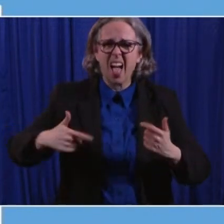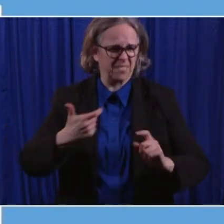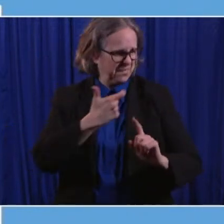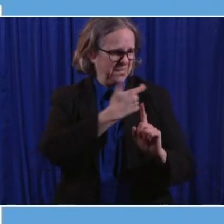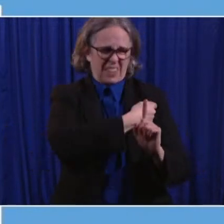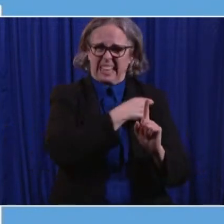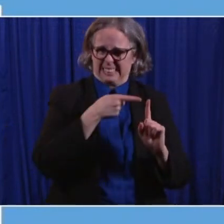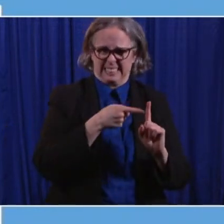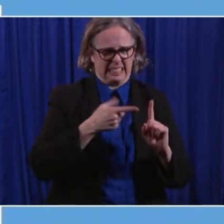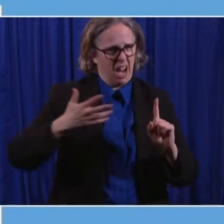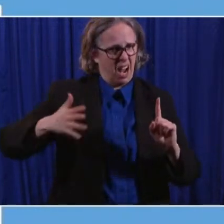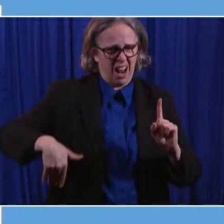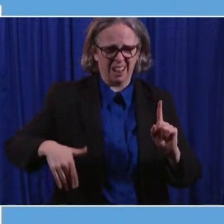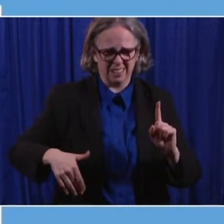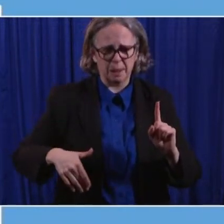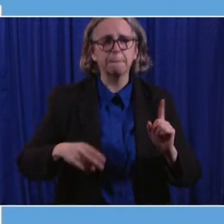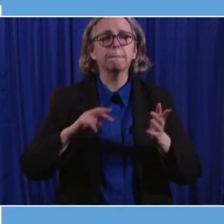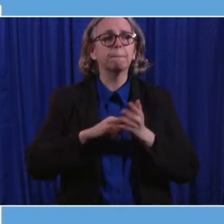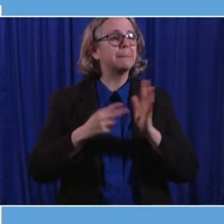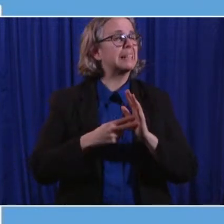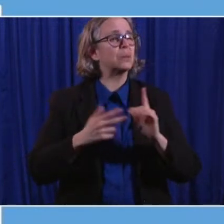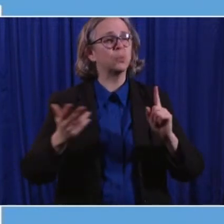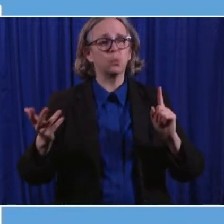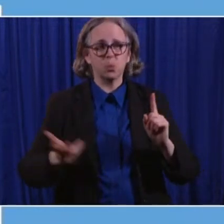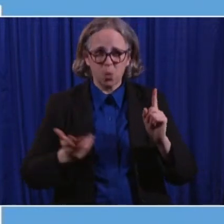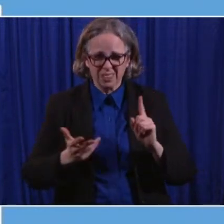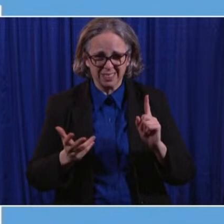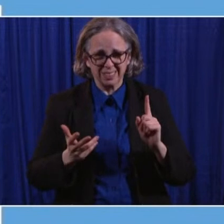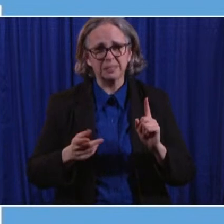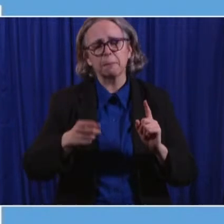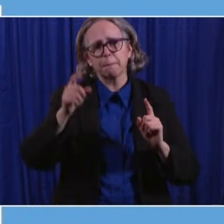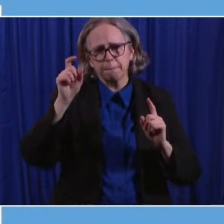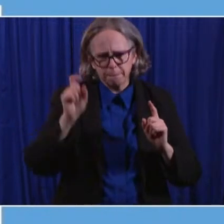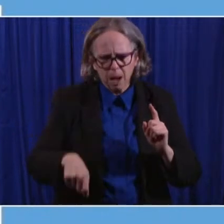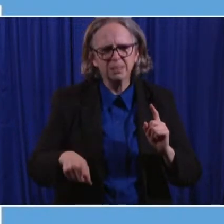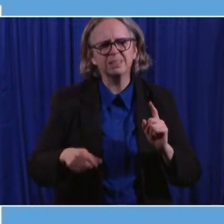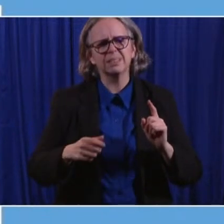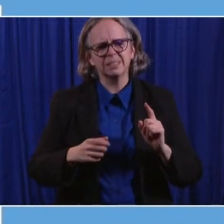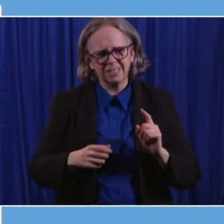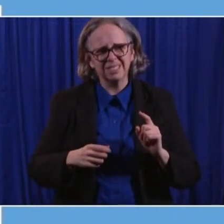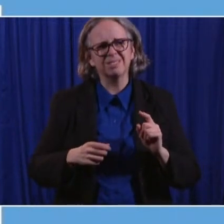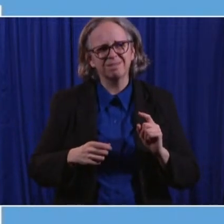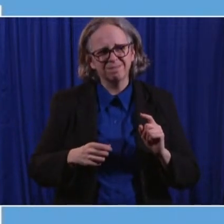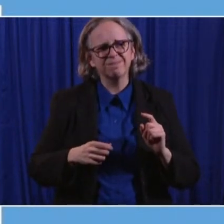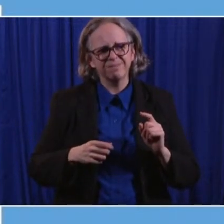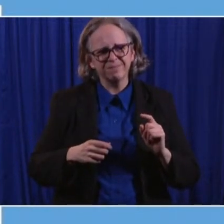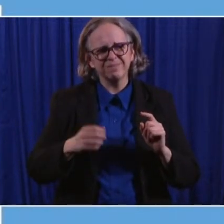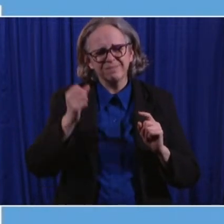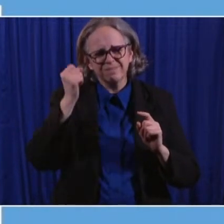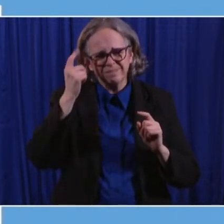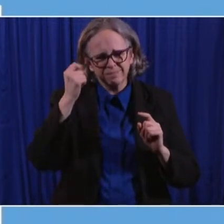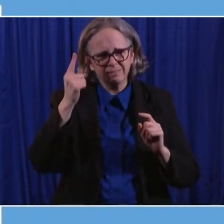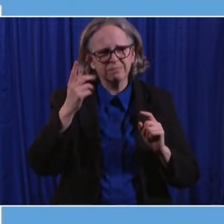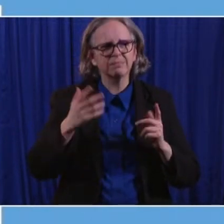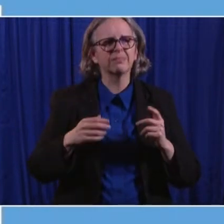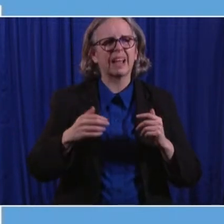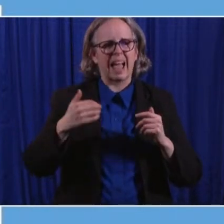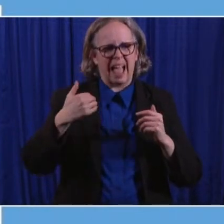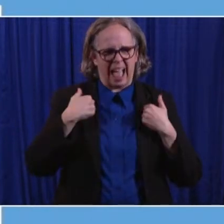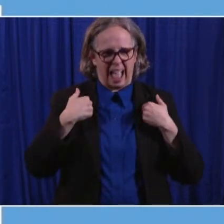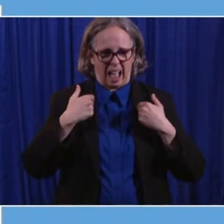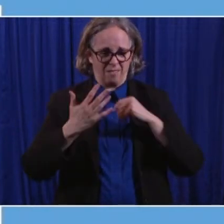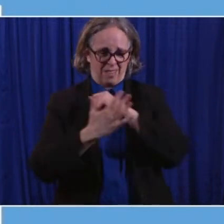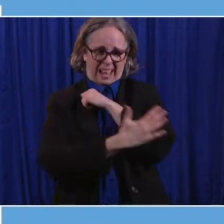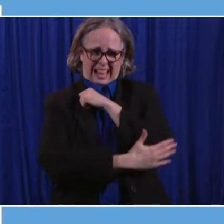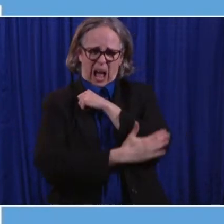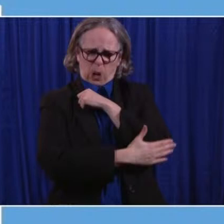is within a building that sits within a COVID-19 county that